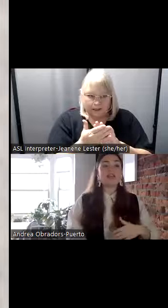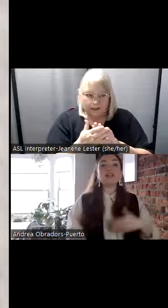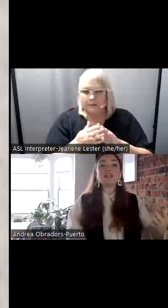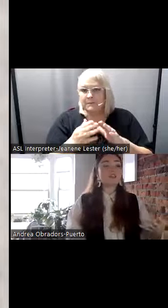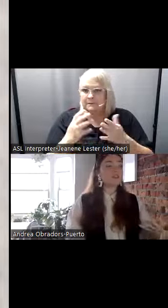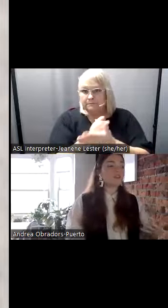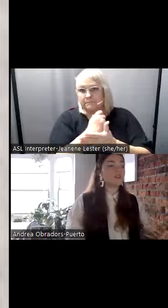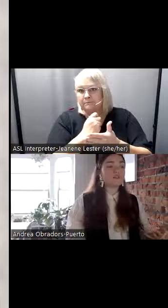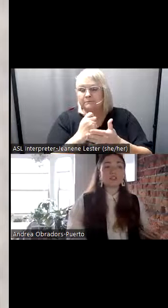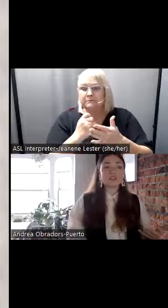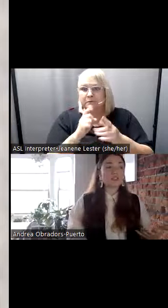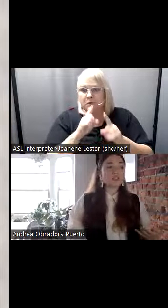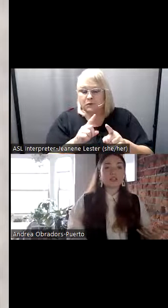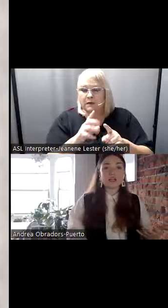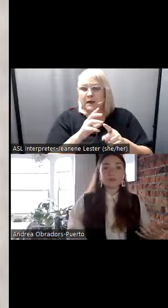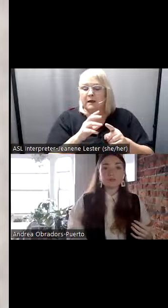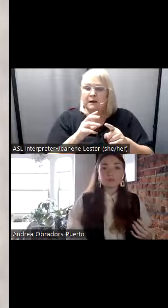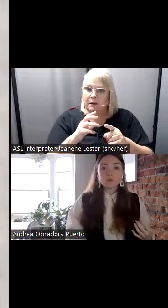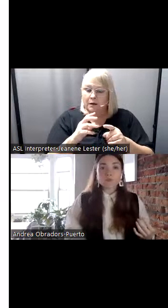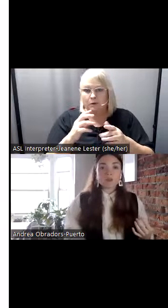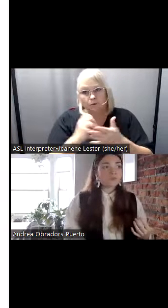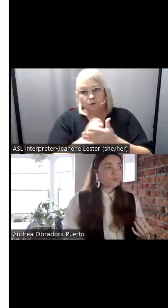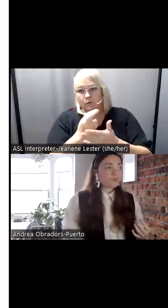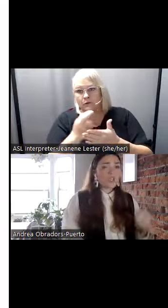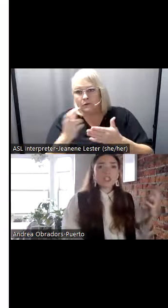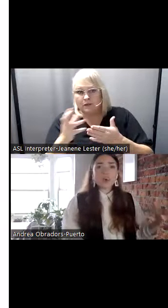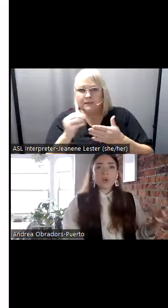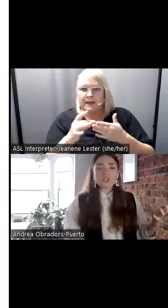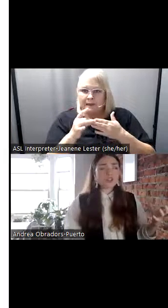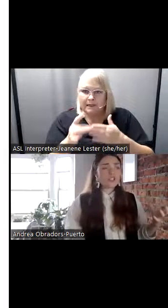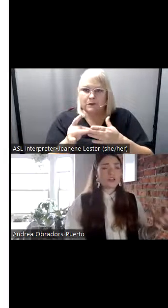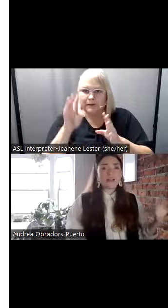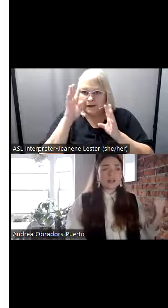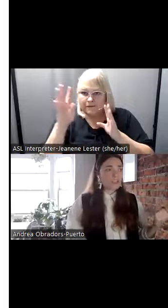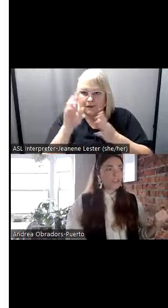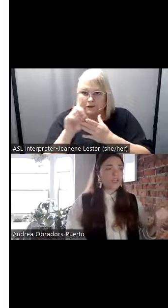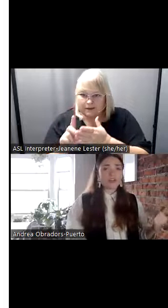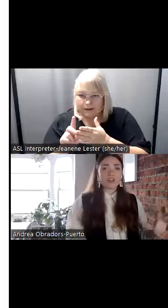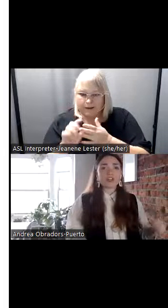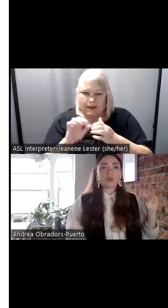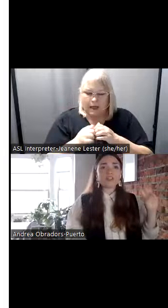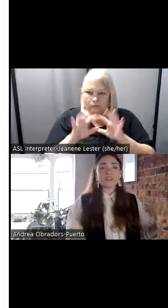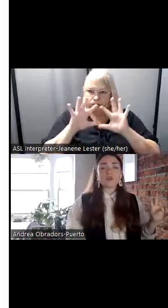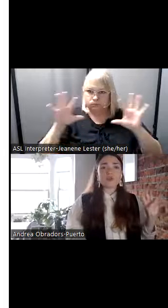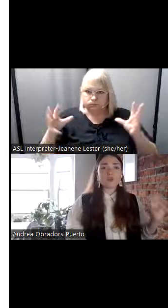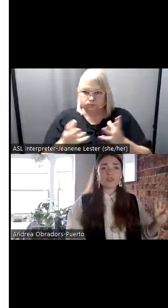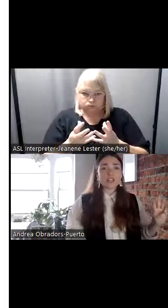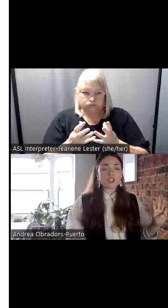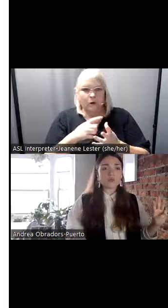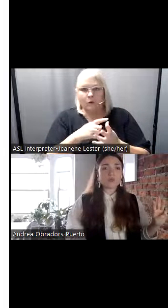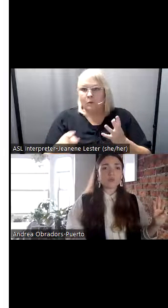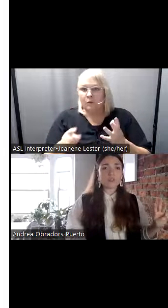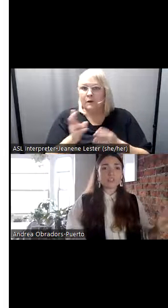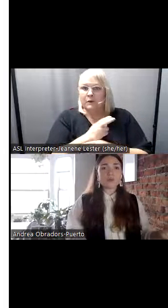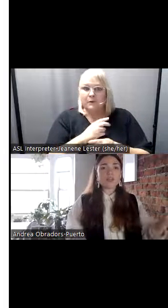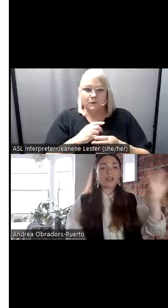resources, and lead to innovation in design. So how we structure that, and I mentioned that earlier, we did it through 3 sessions